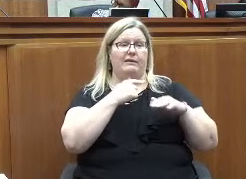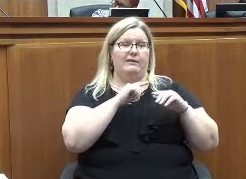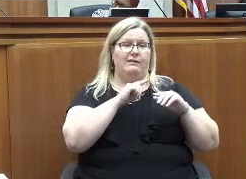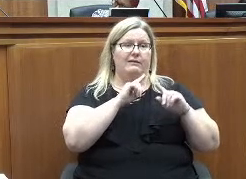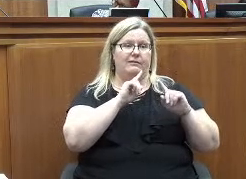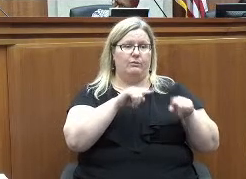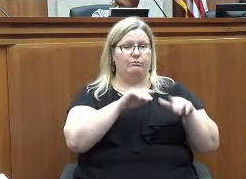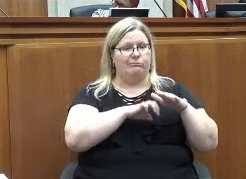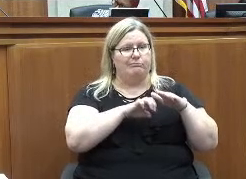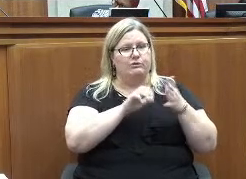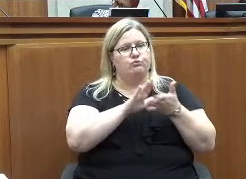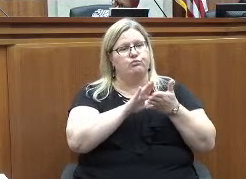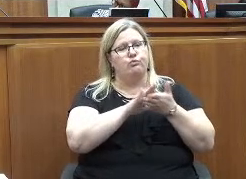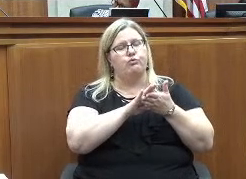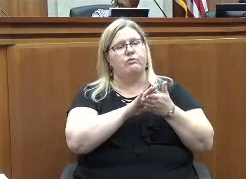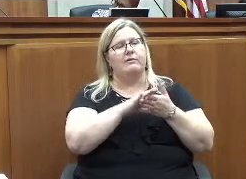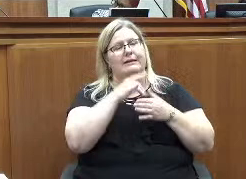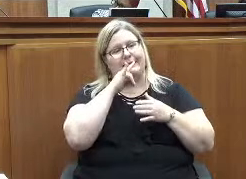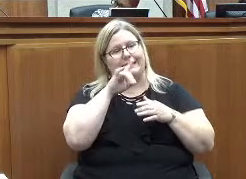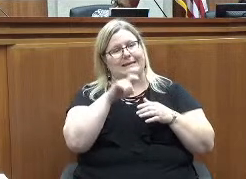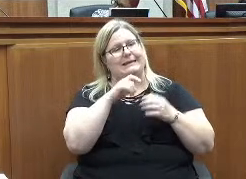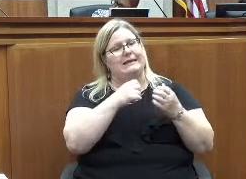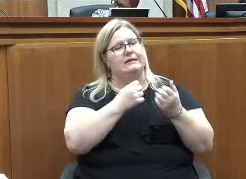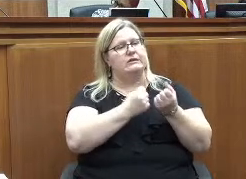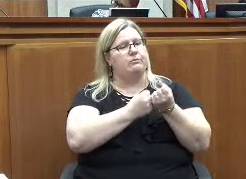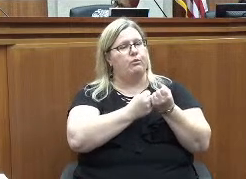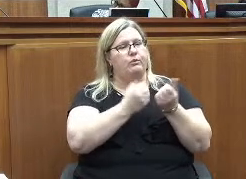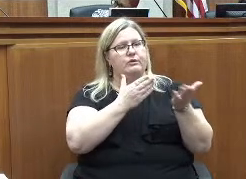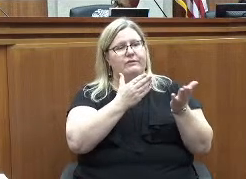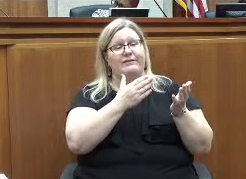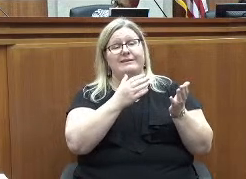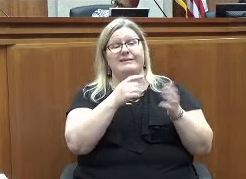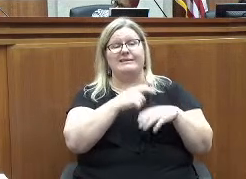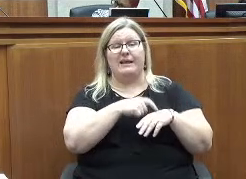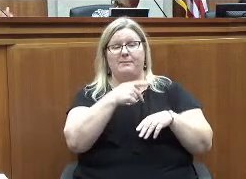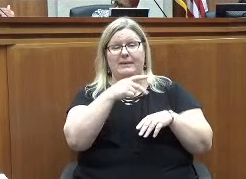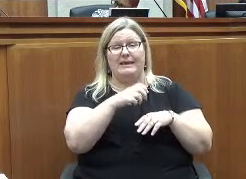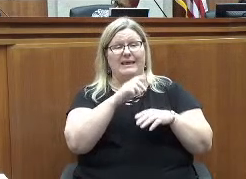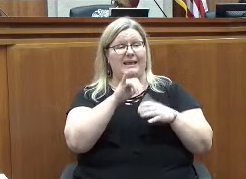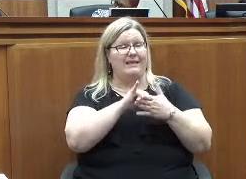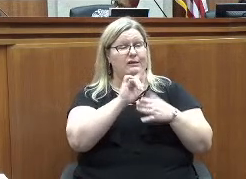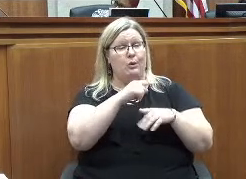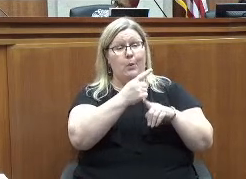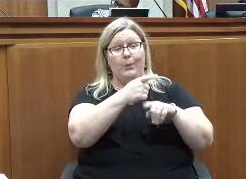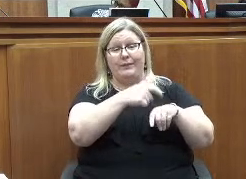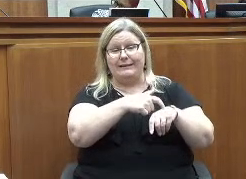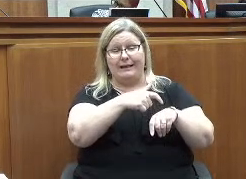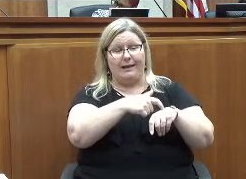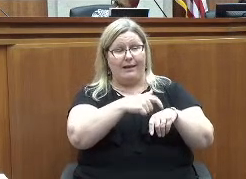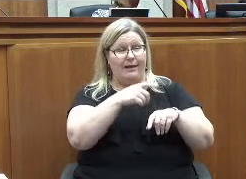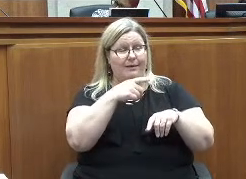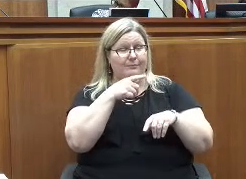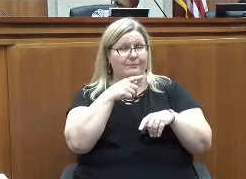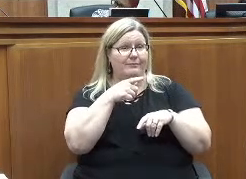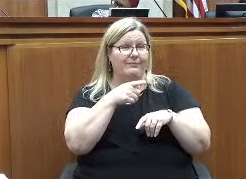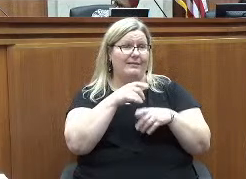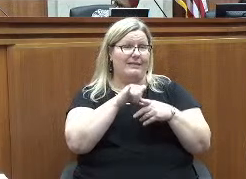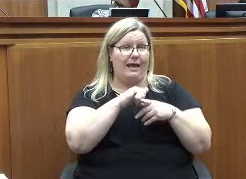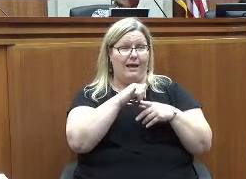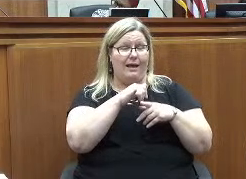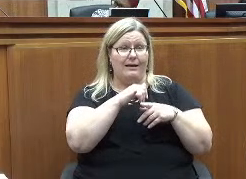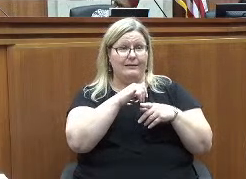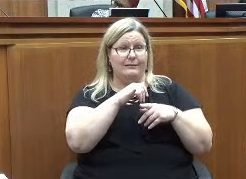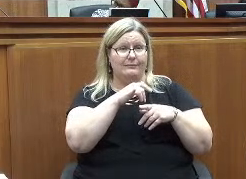and this child needs support services and it's PE time, and this is the only time that he or